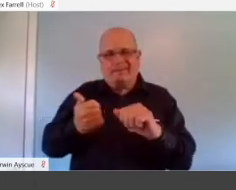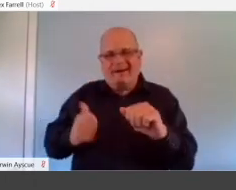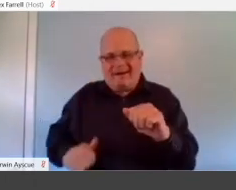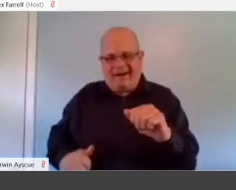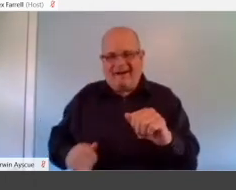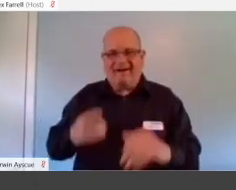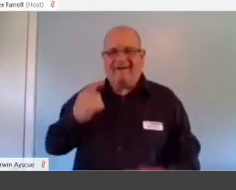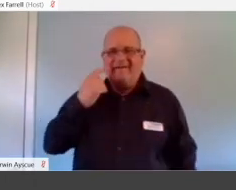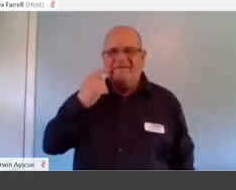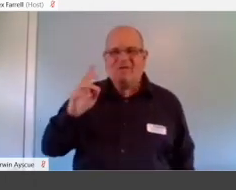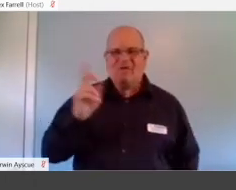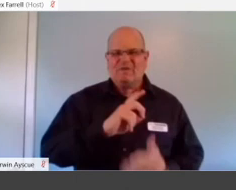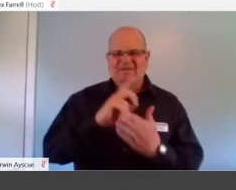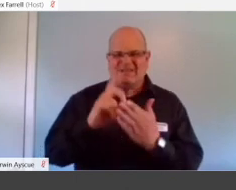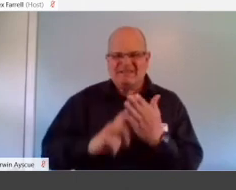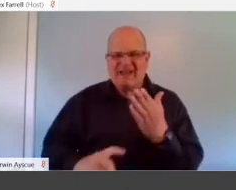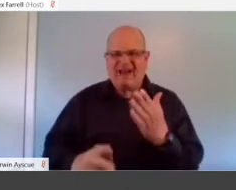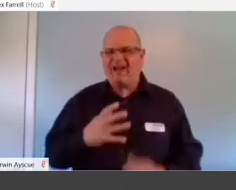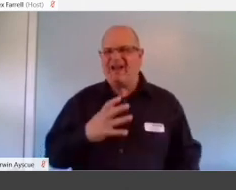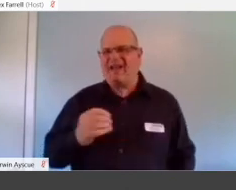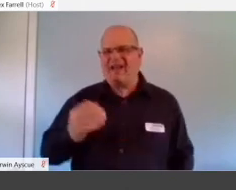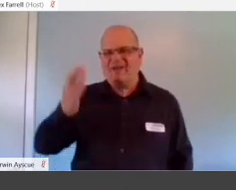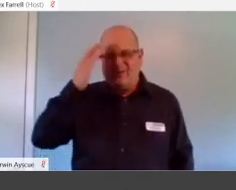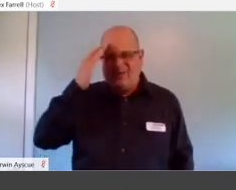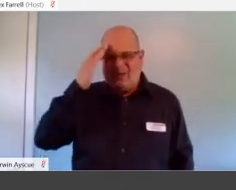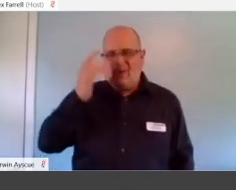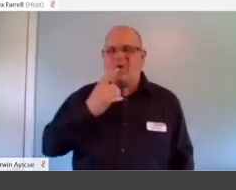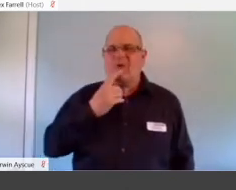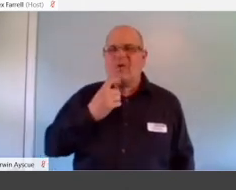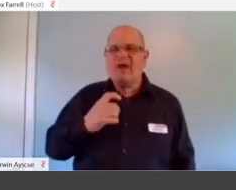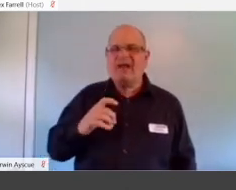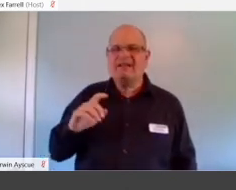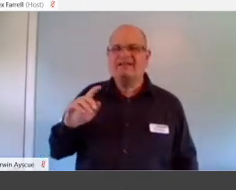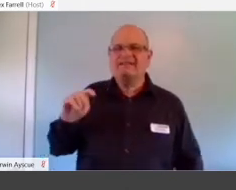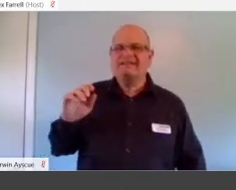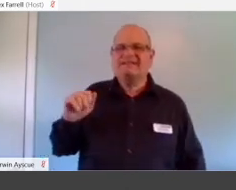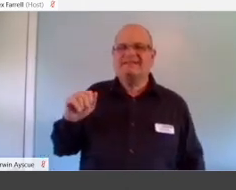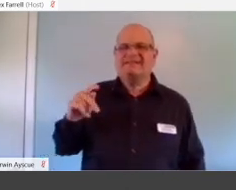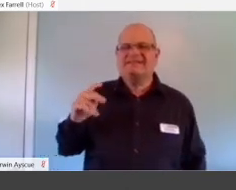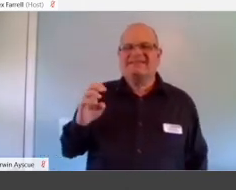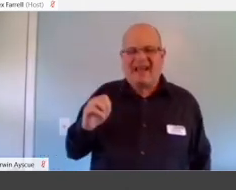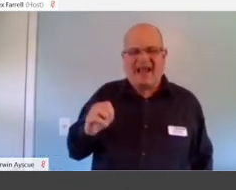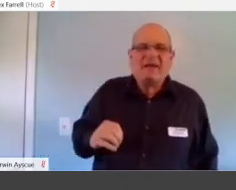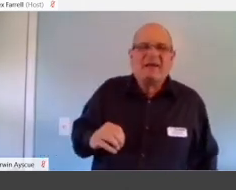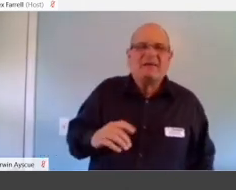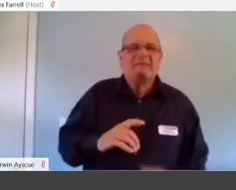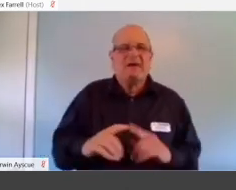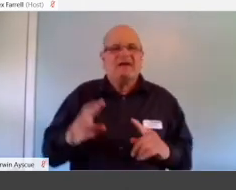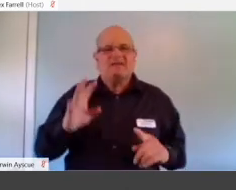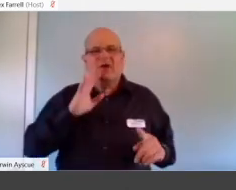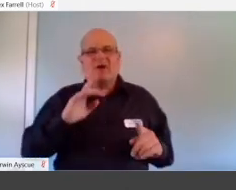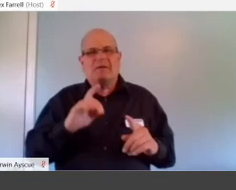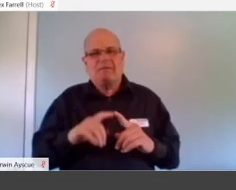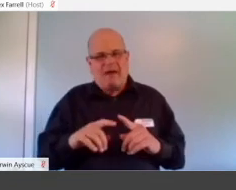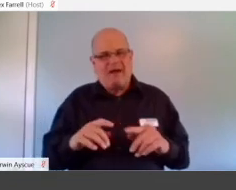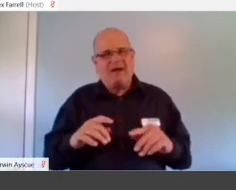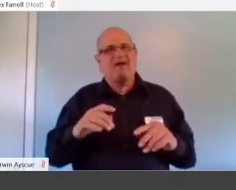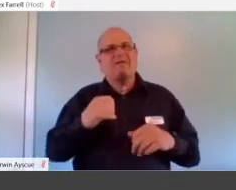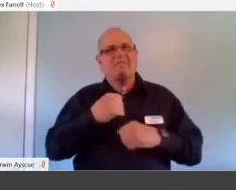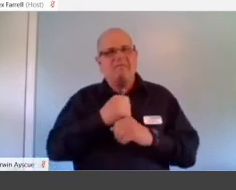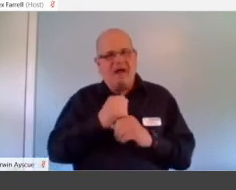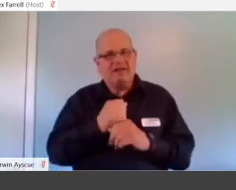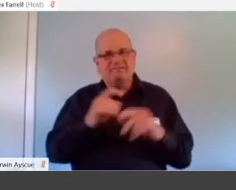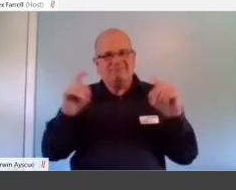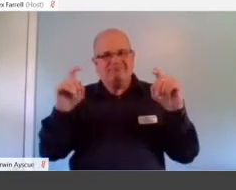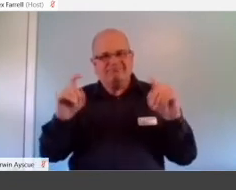and for so much red tape. And you mentioned a little bit about, just at least having a couple things to make sure that you're testing, but is there anything more